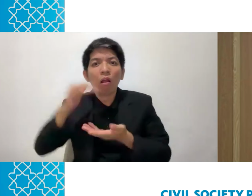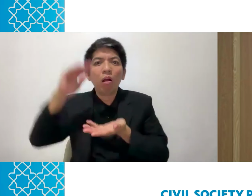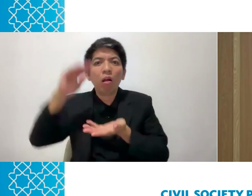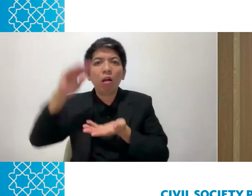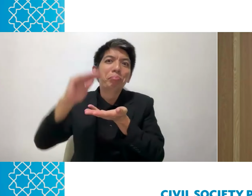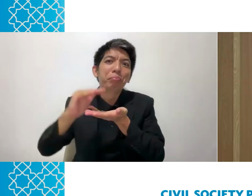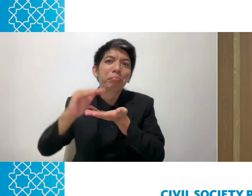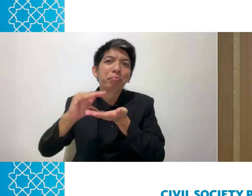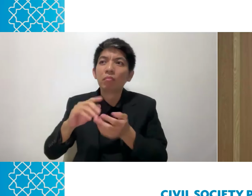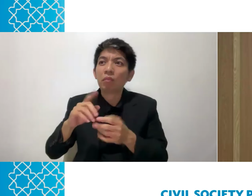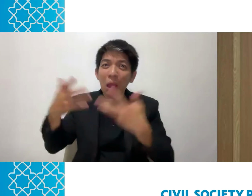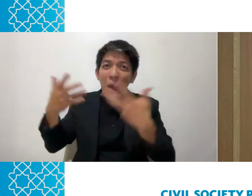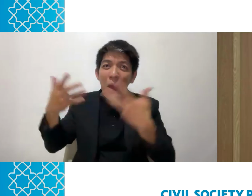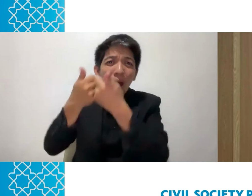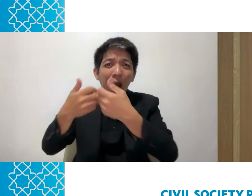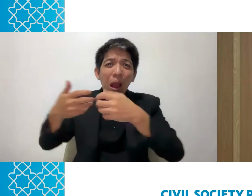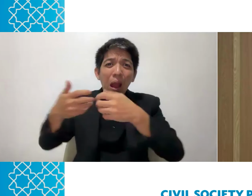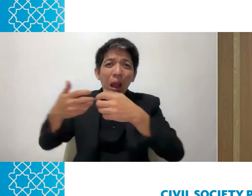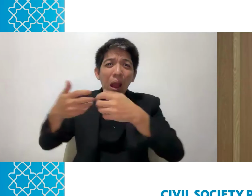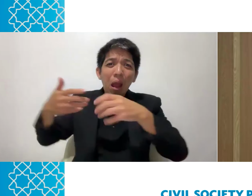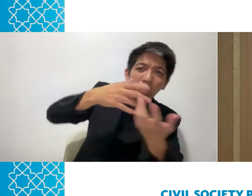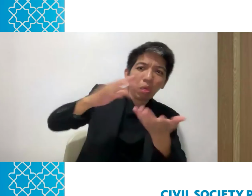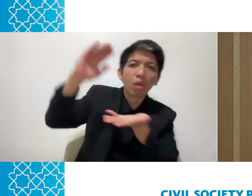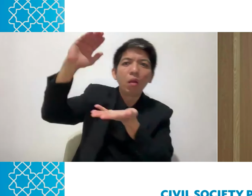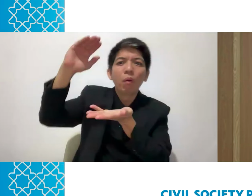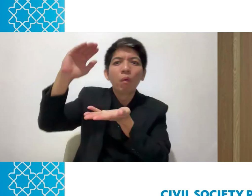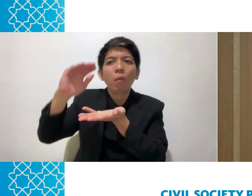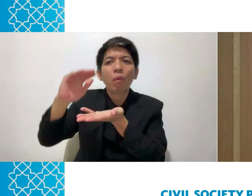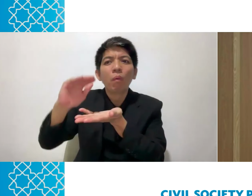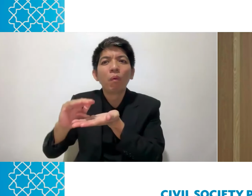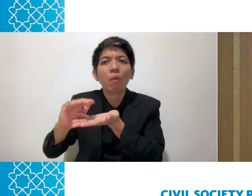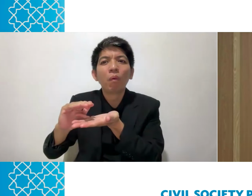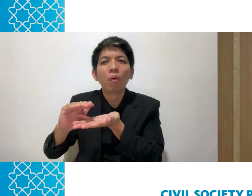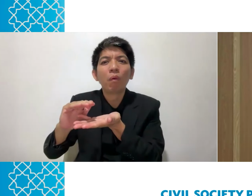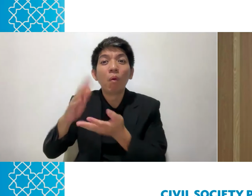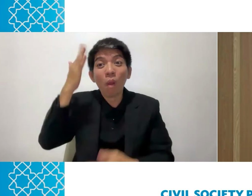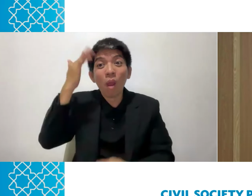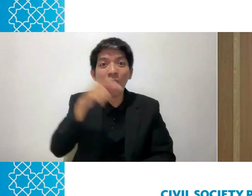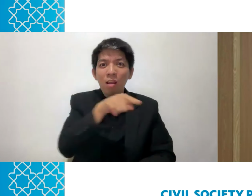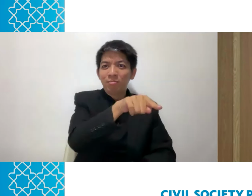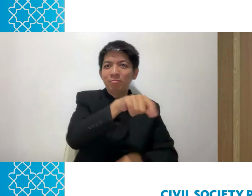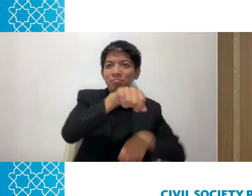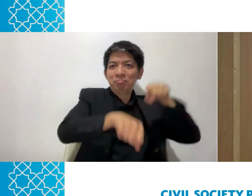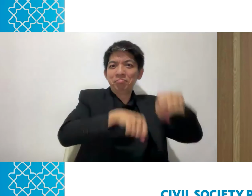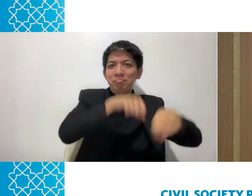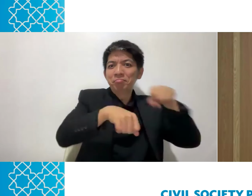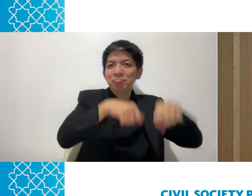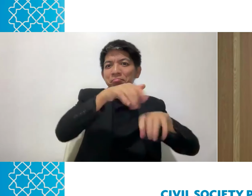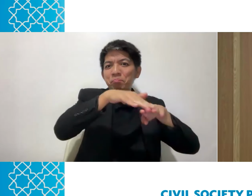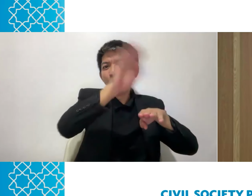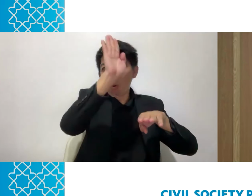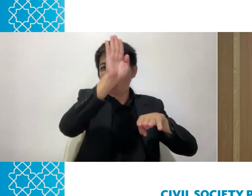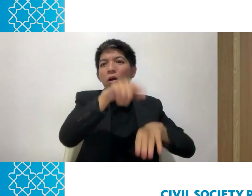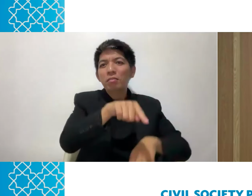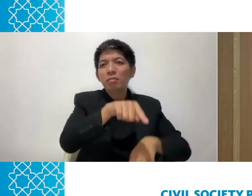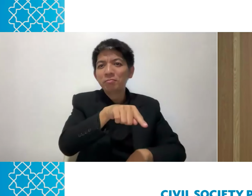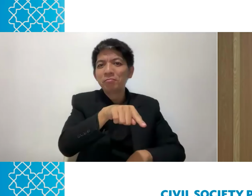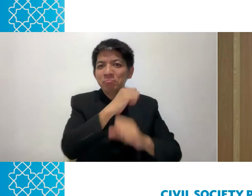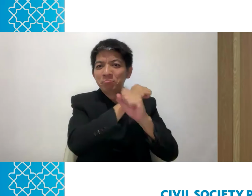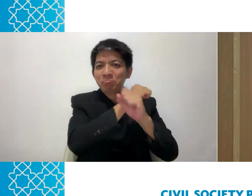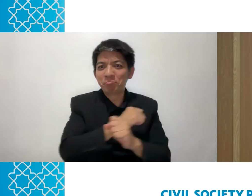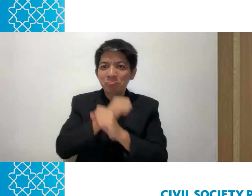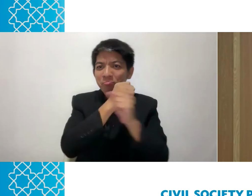day-to-day. So we don't always see the returns immediately, and this is one of the trade-offs of community engagement. But you will see returns